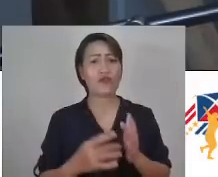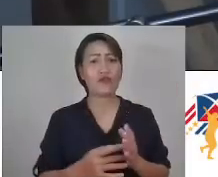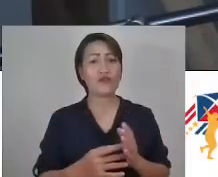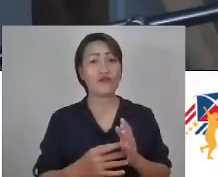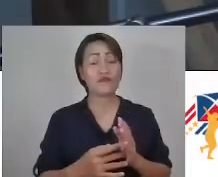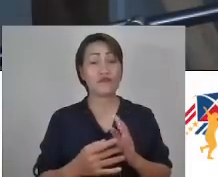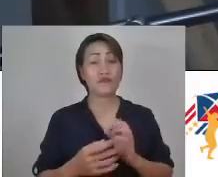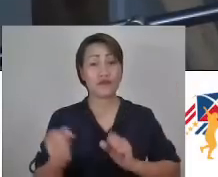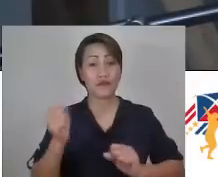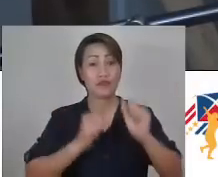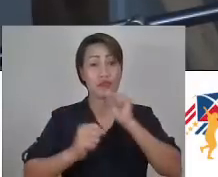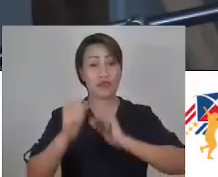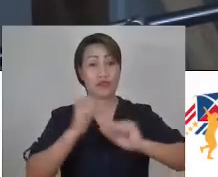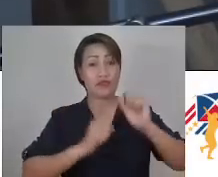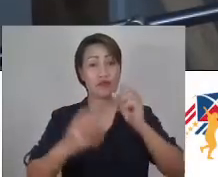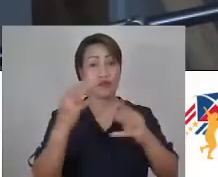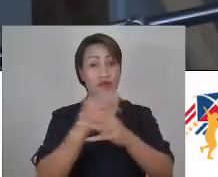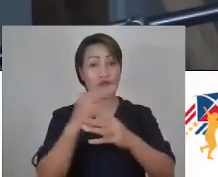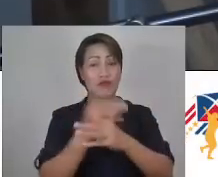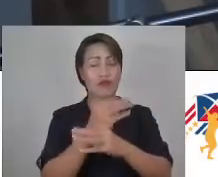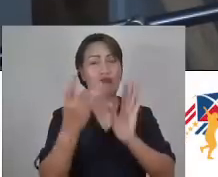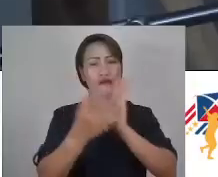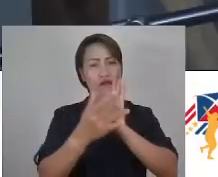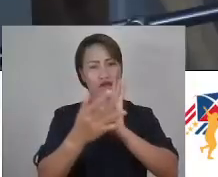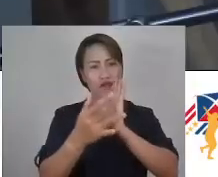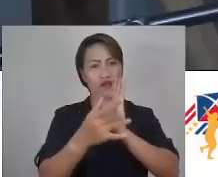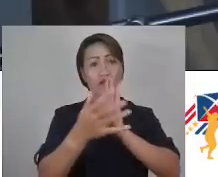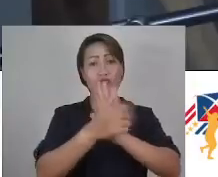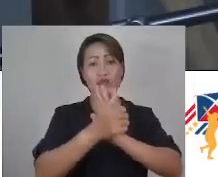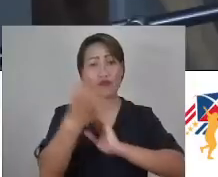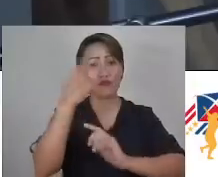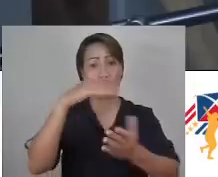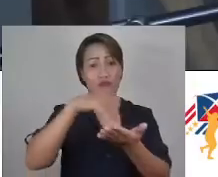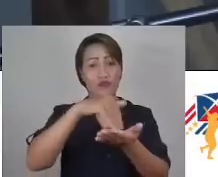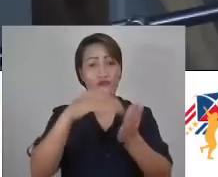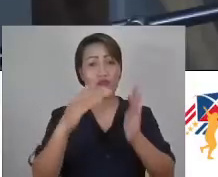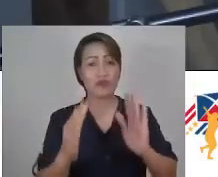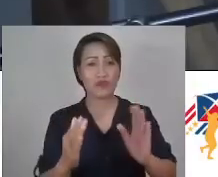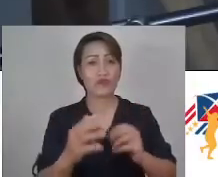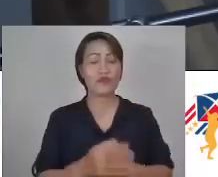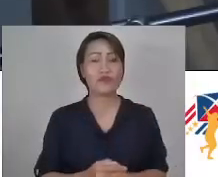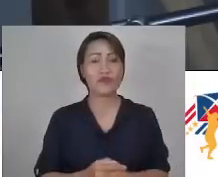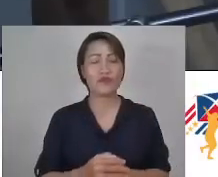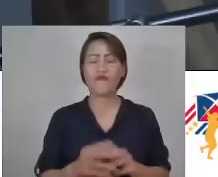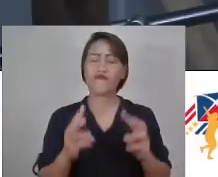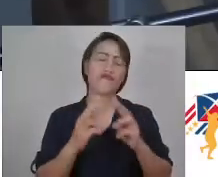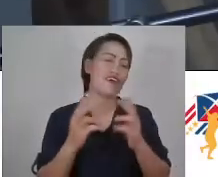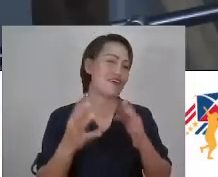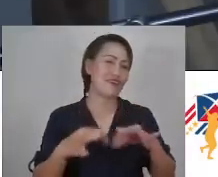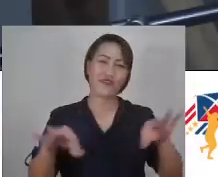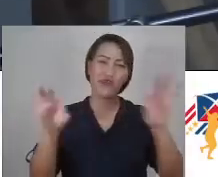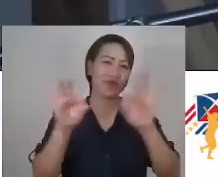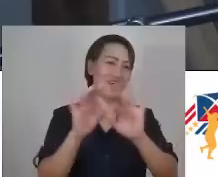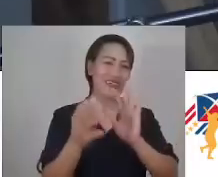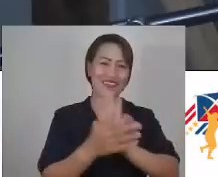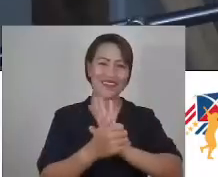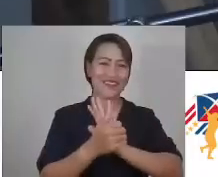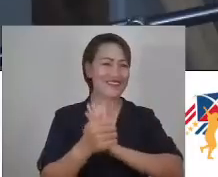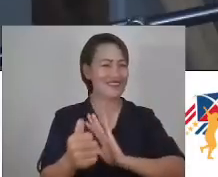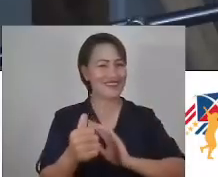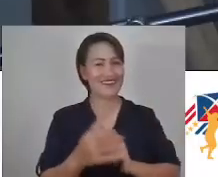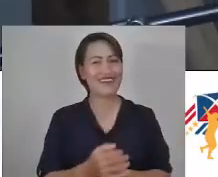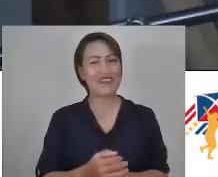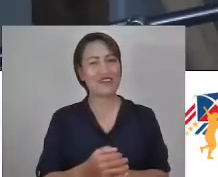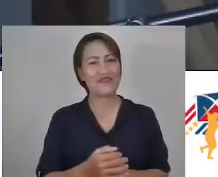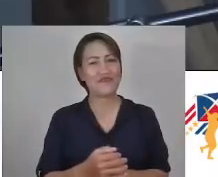and technological skills among learners. These important skills, such as describing and